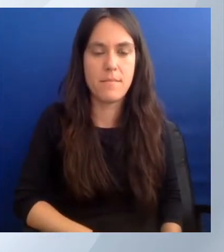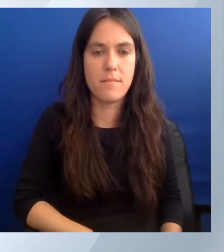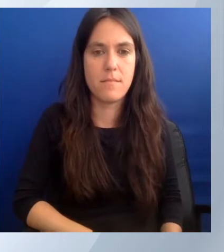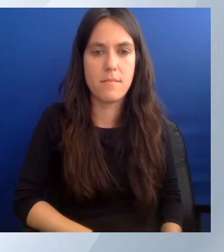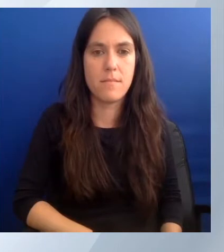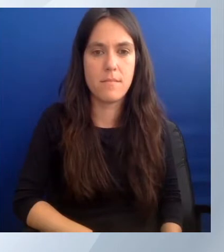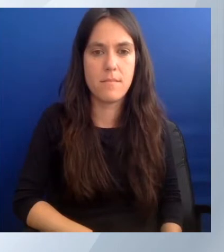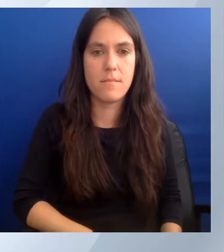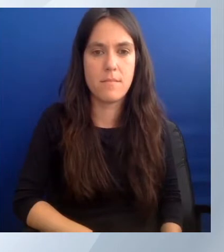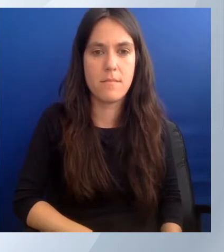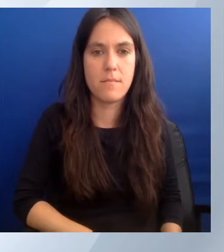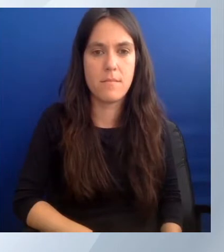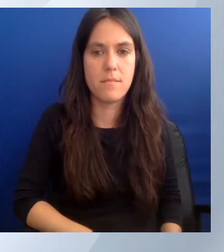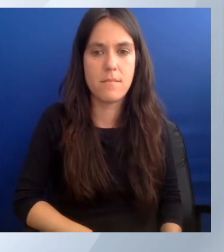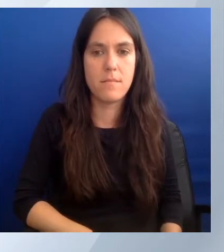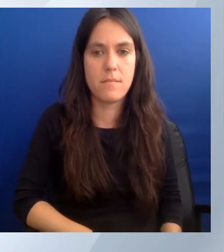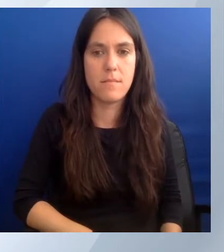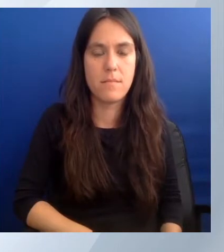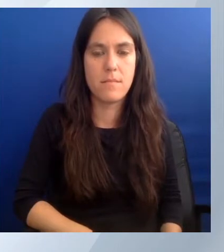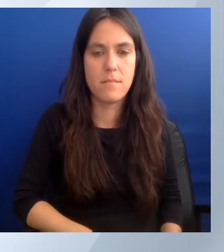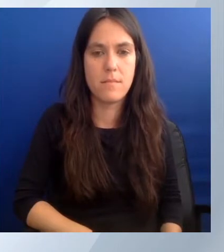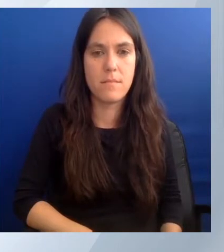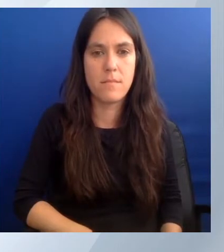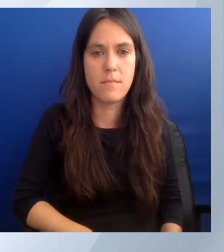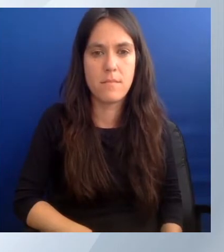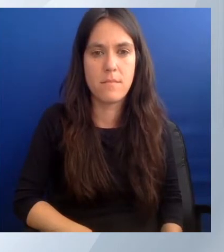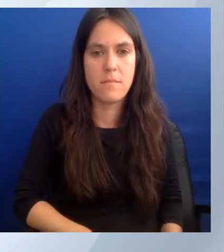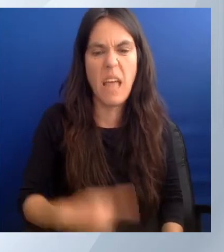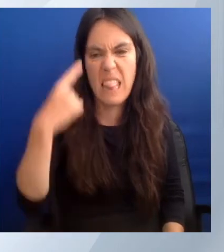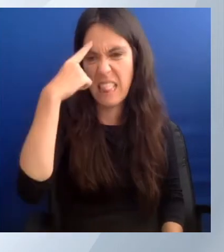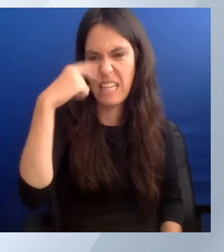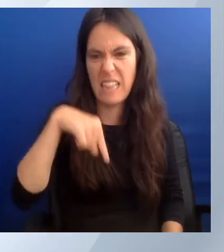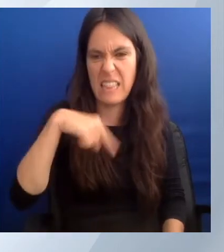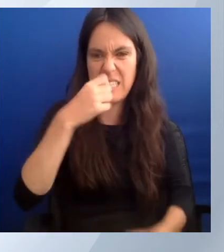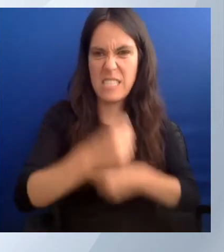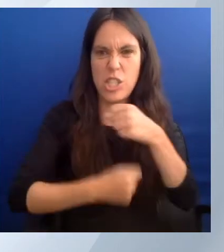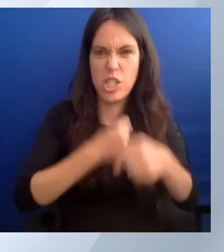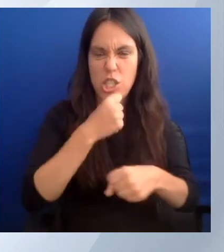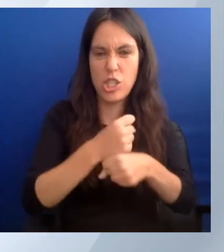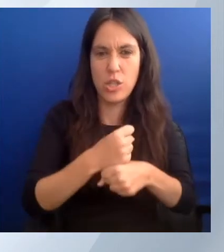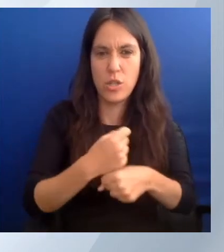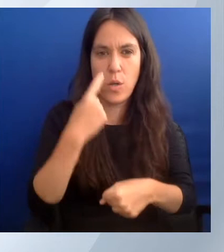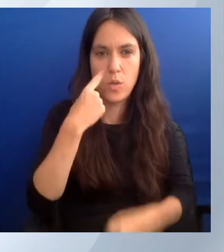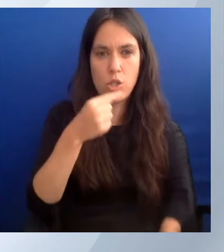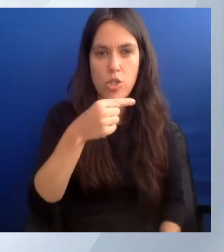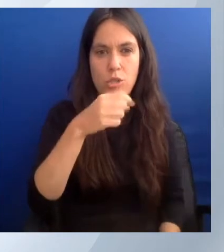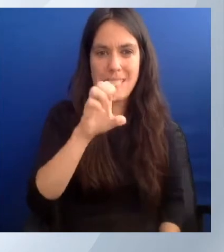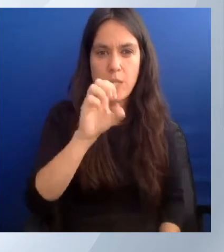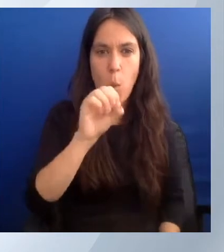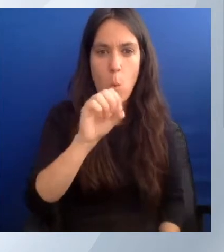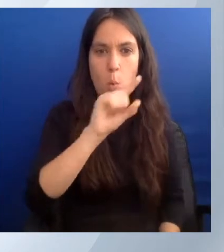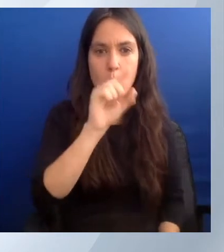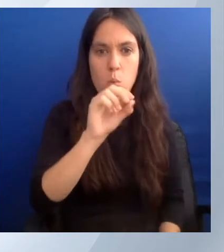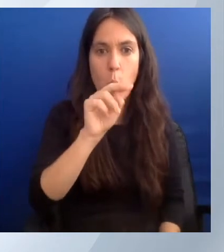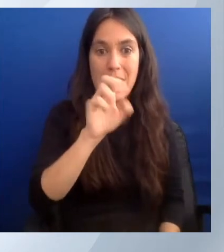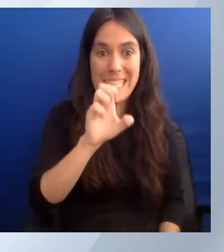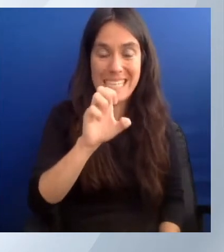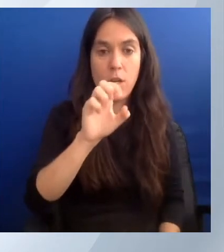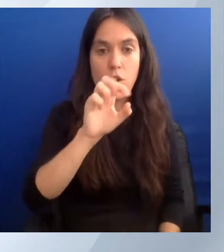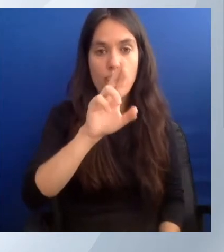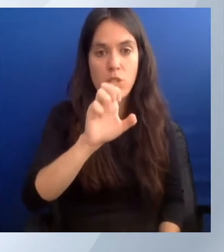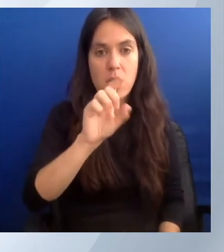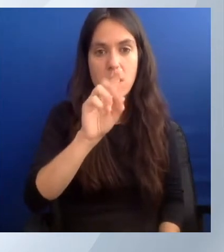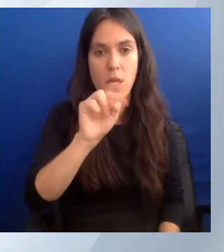ones. I think they were available this year, if I remember correctly. Geozone redundant storage, and this is where your data